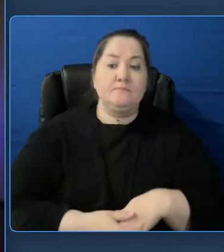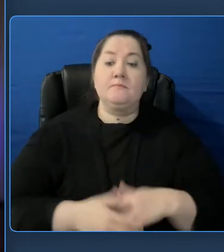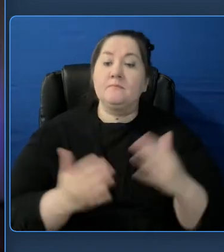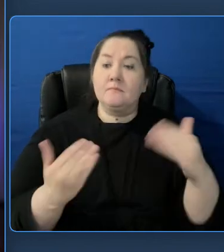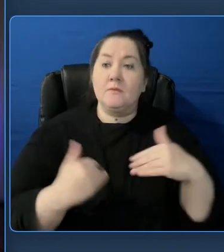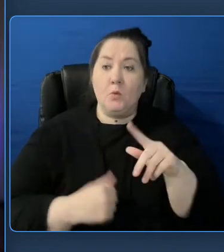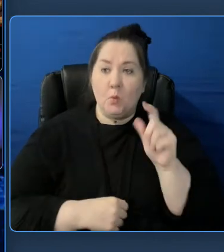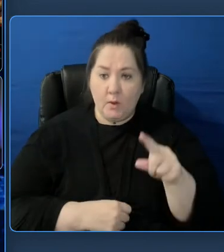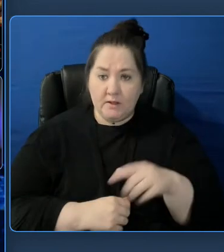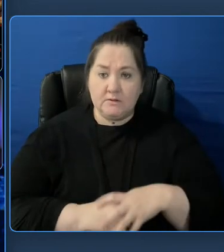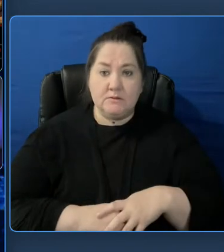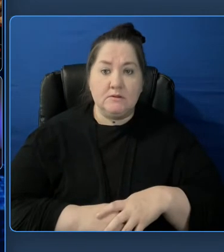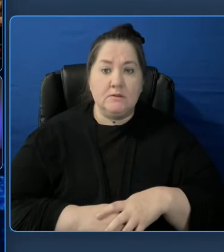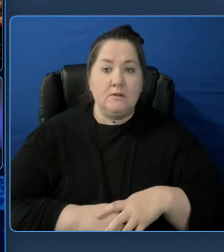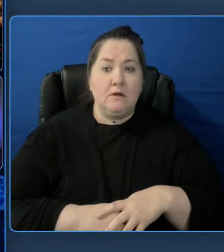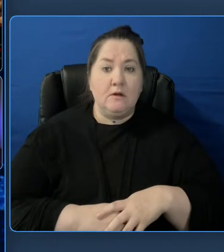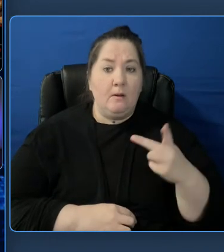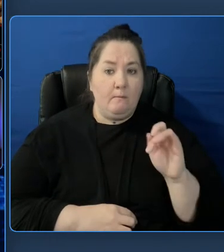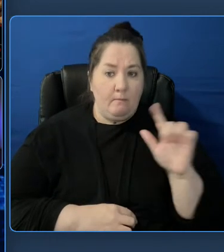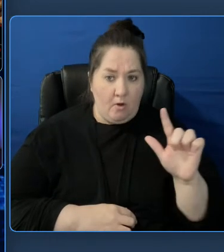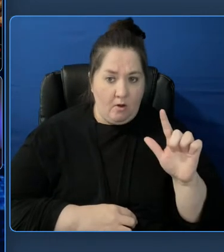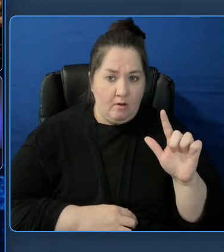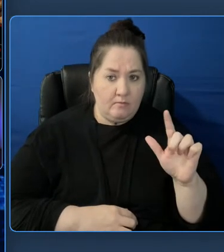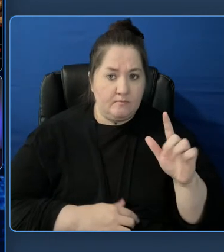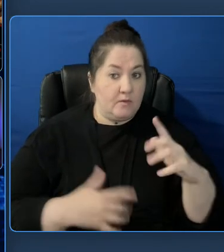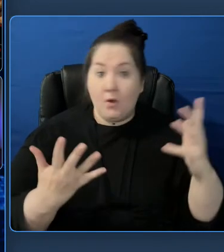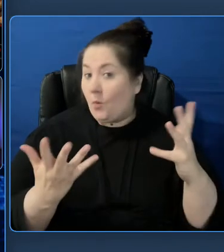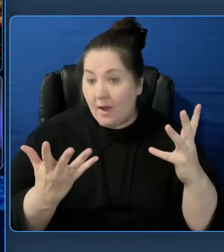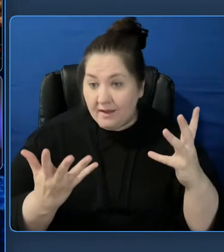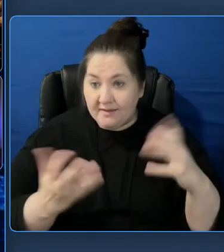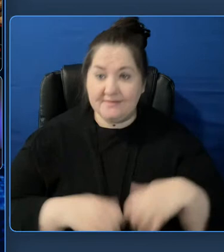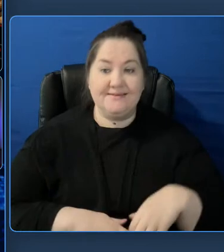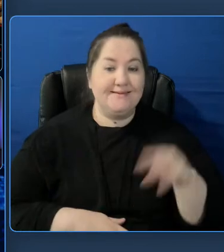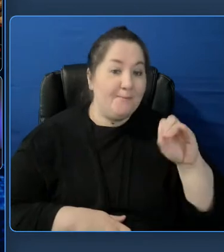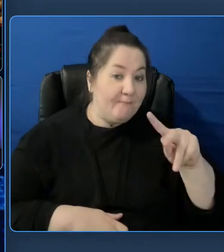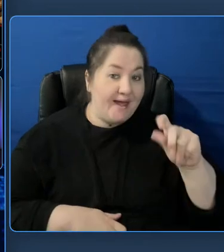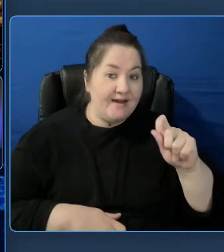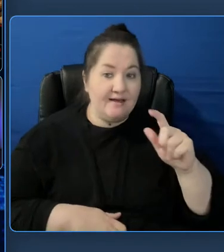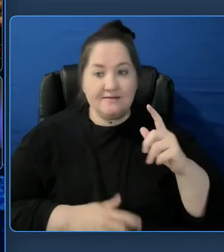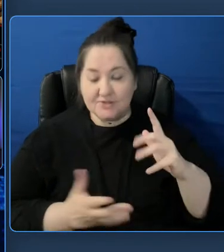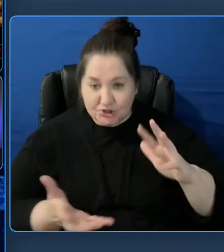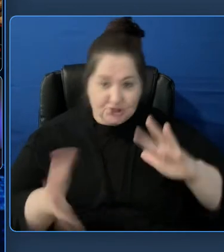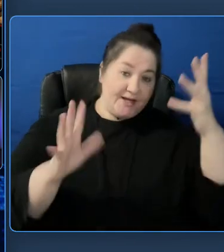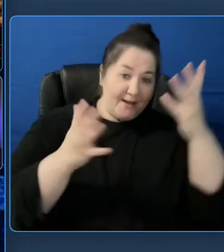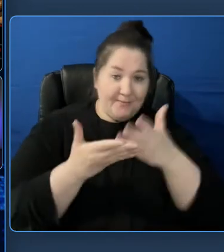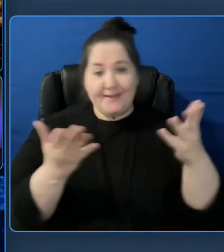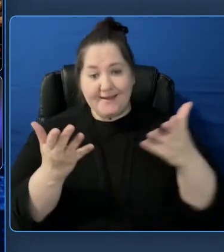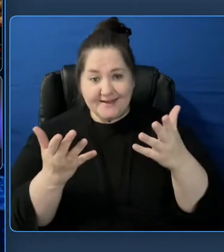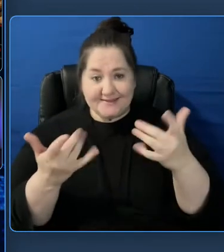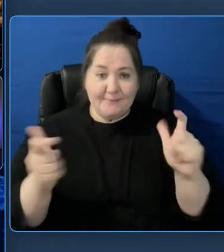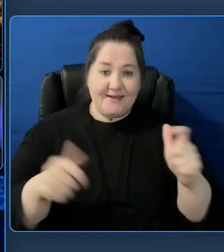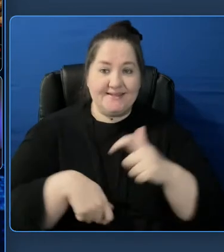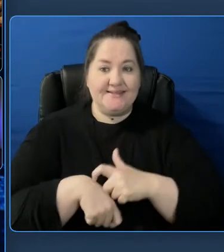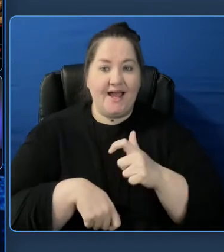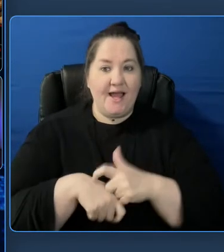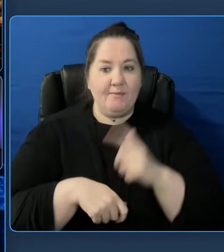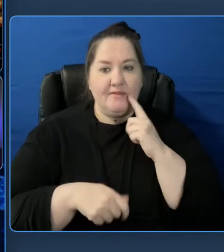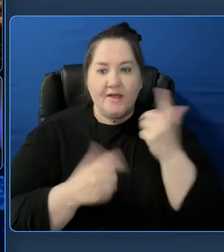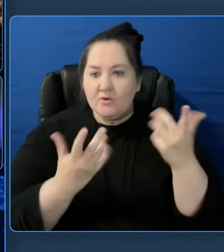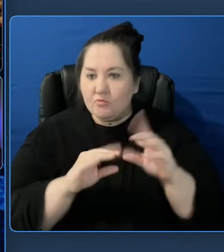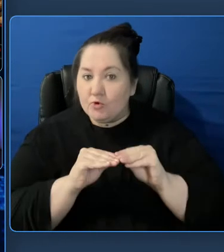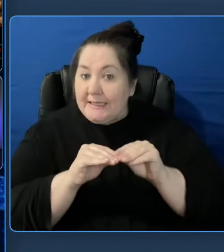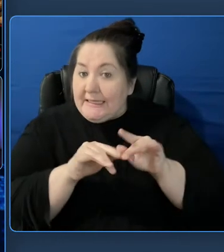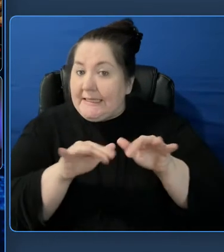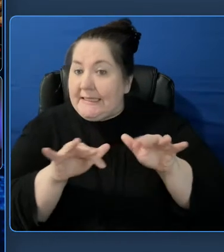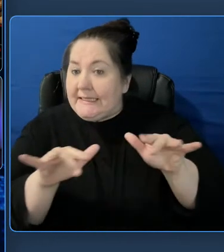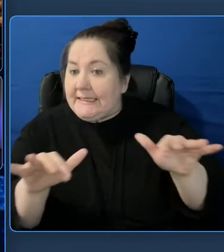Next question. Paul Wallace in Austin, Texas. Guess what? Meta's about to shake things up big time. They're on the brink of